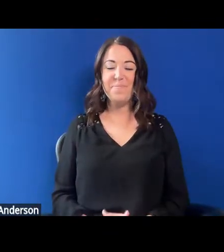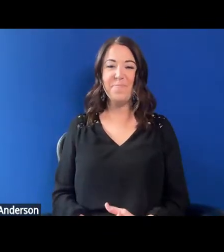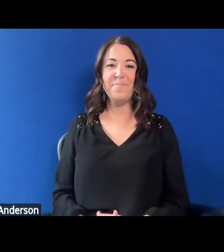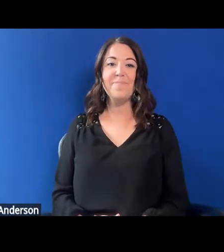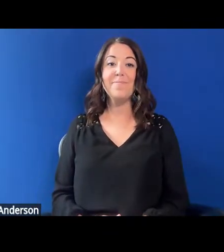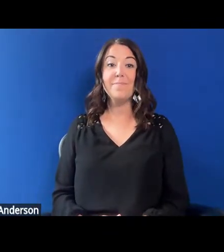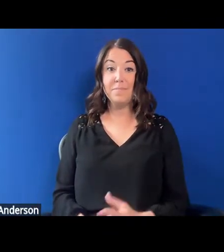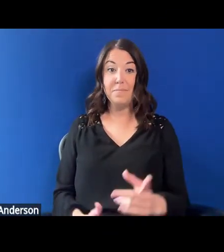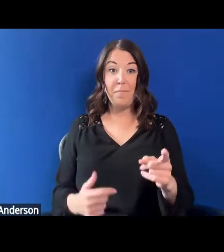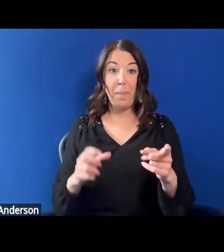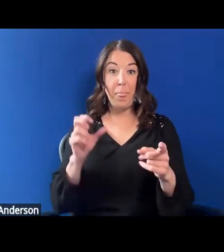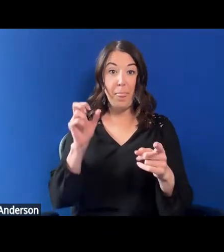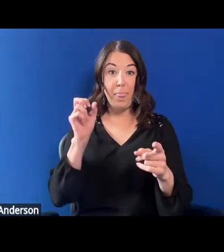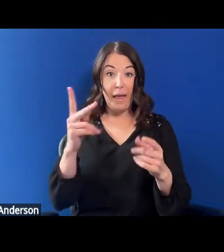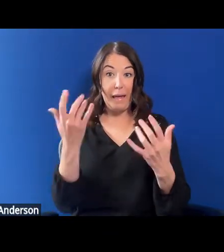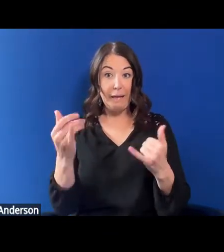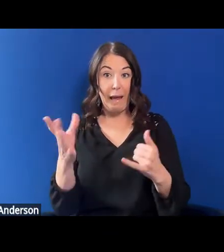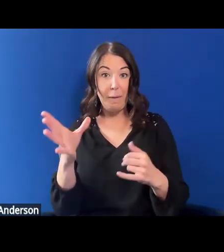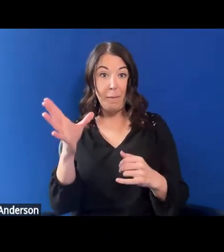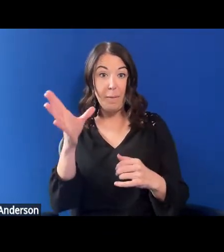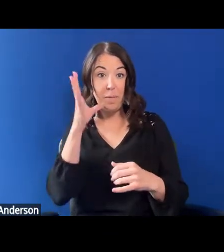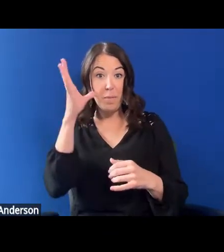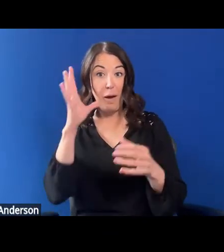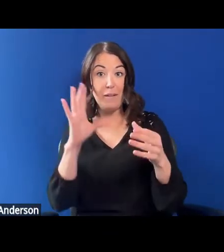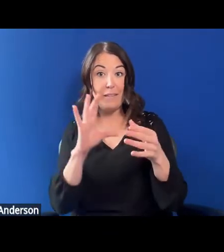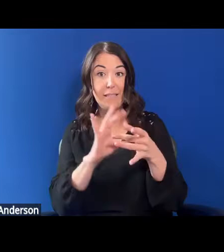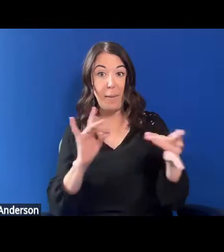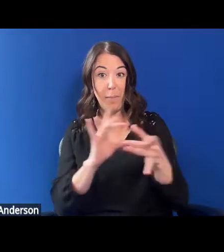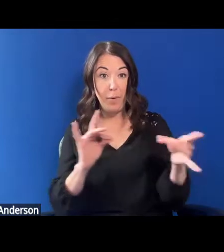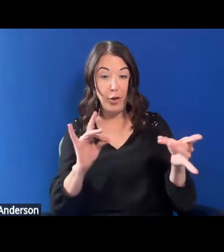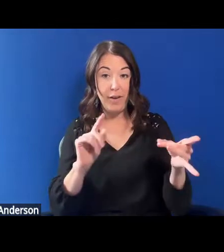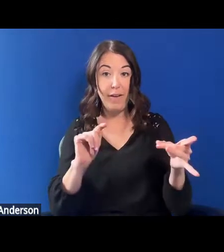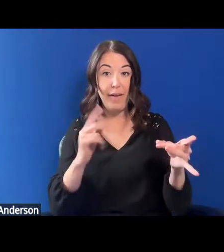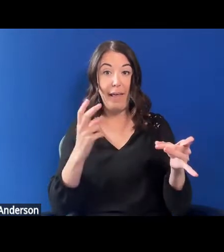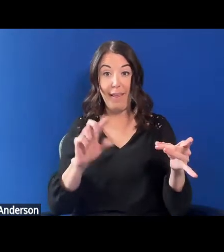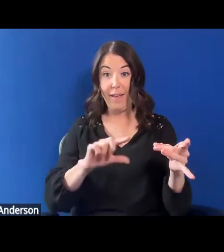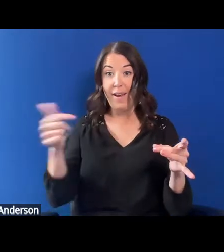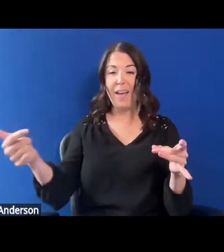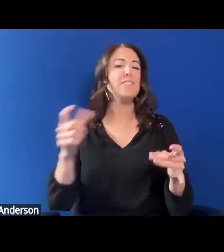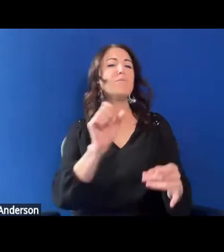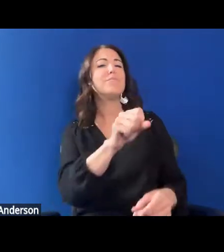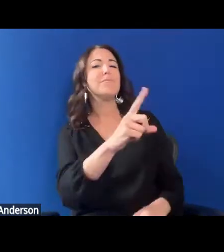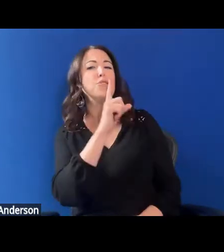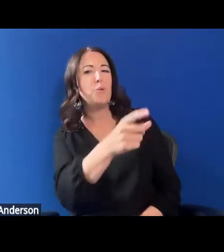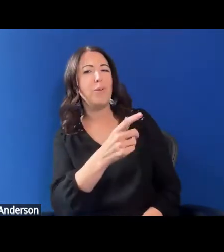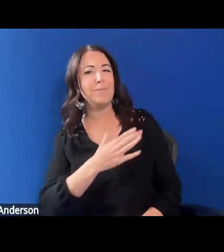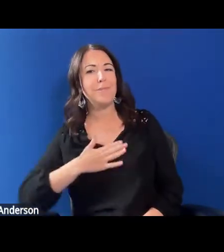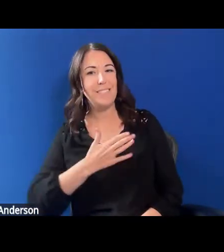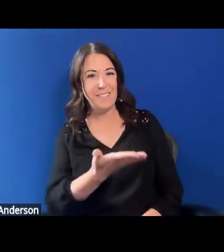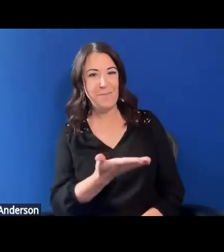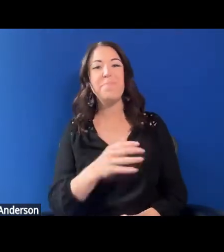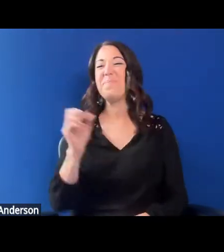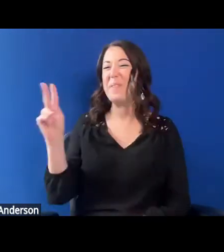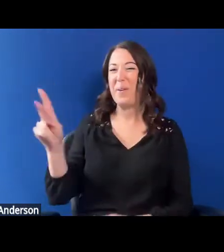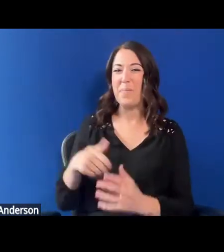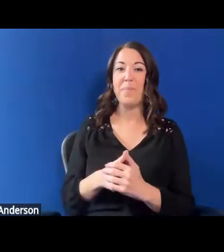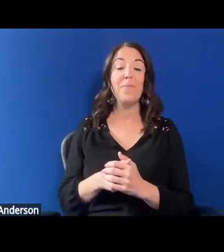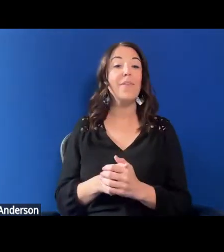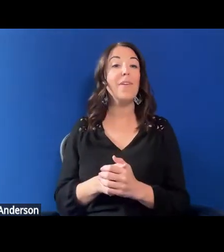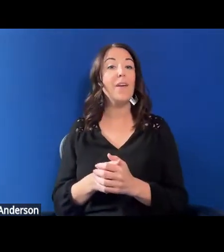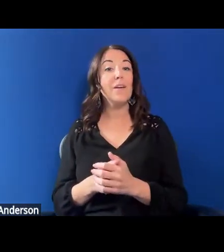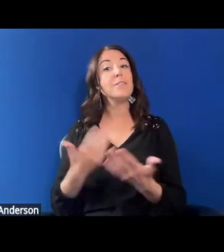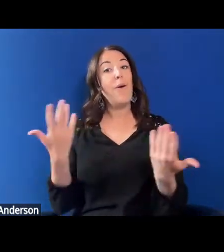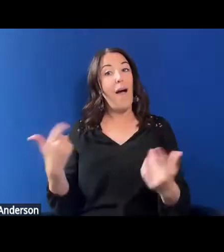Would you like parents to give our little input and then go on to our next? Sure, that would be great. Okay, so as a